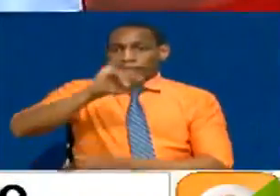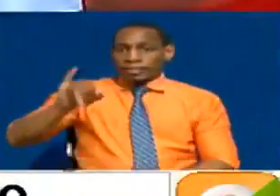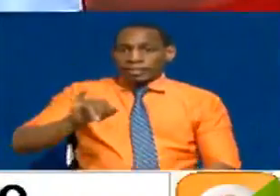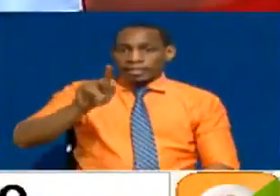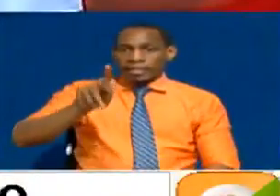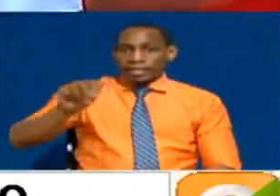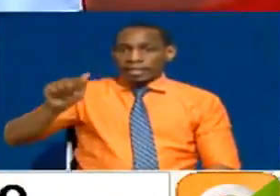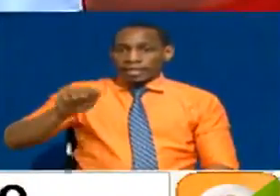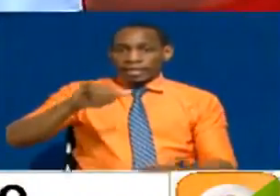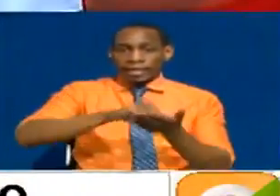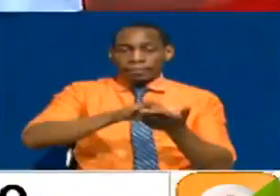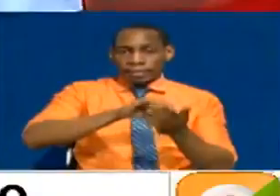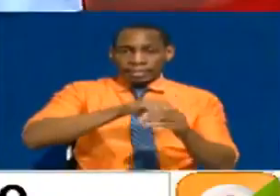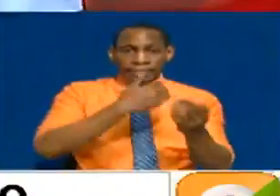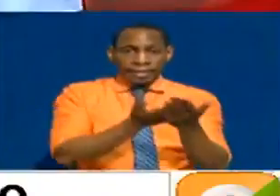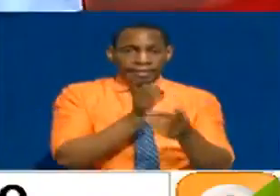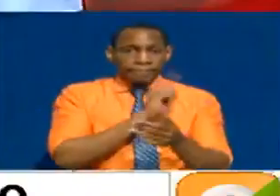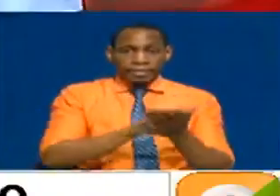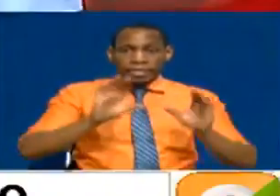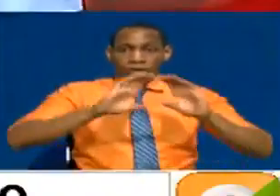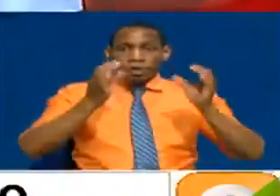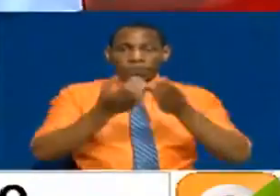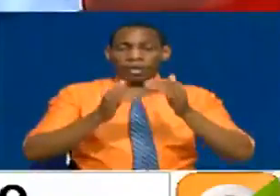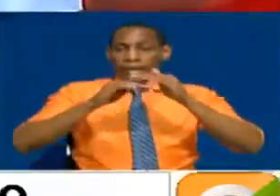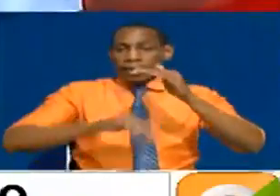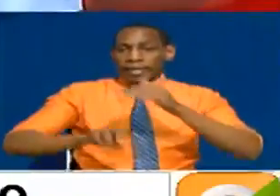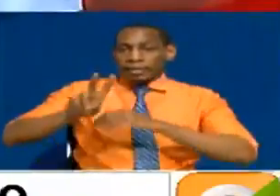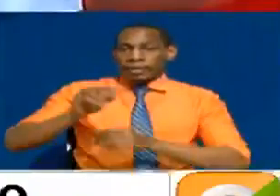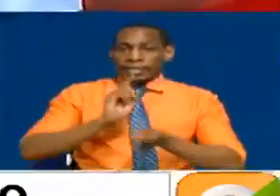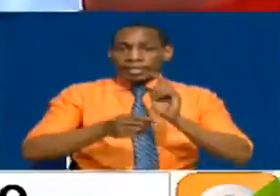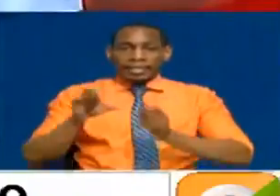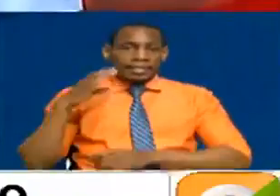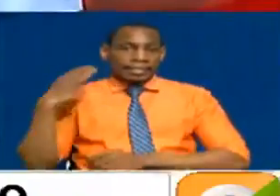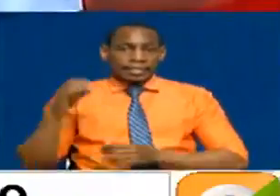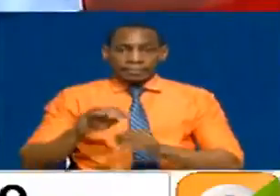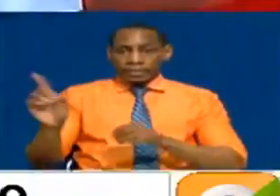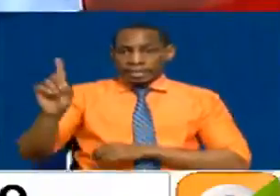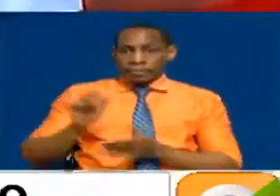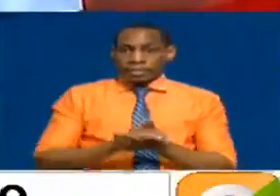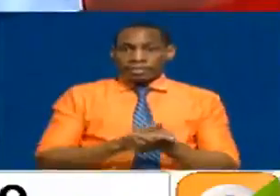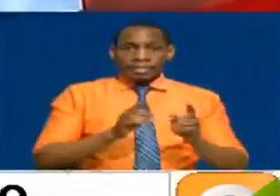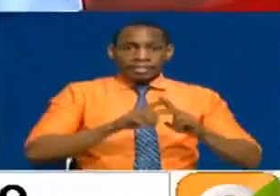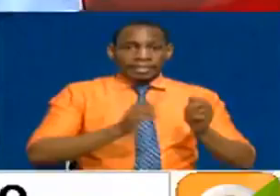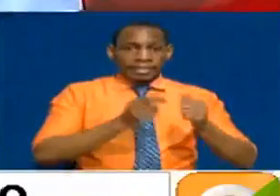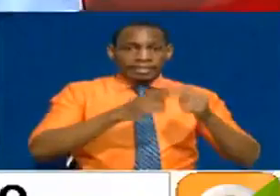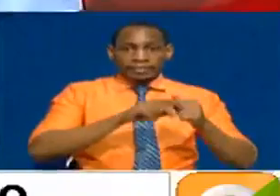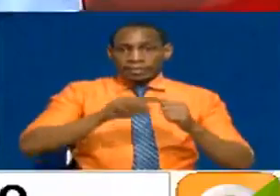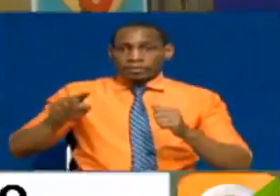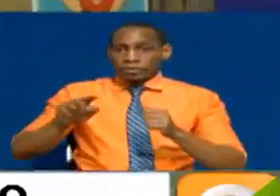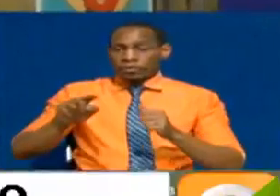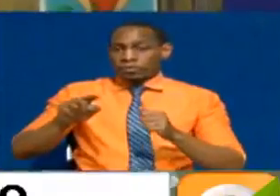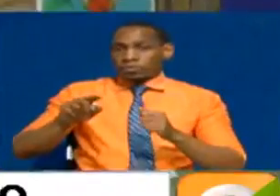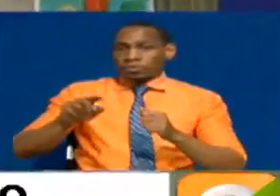International Airport on arrival for the World Under 20 Athletics Championships in Nairobi from the 17th to the